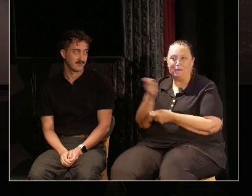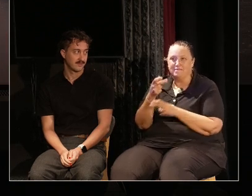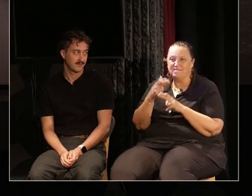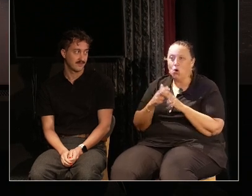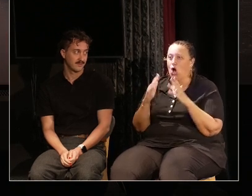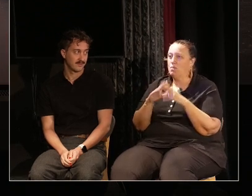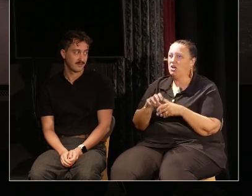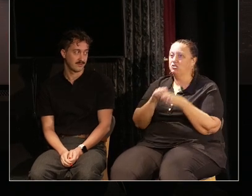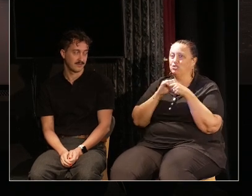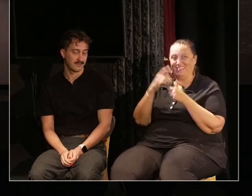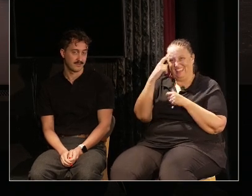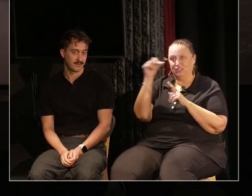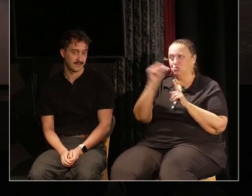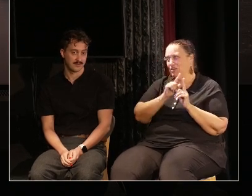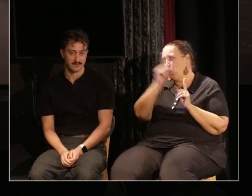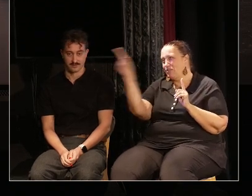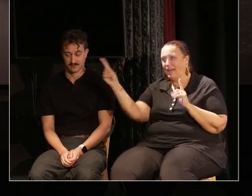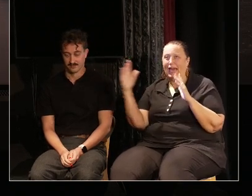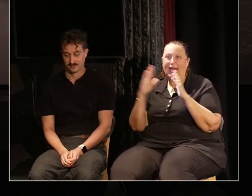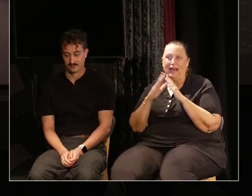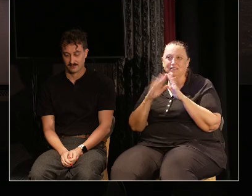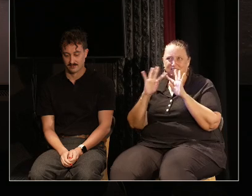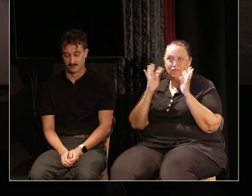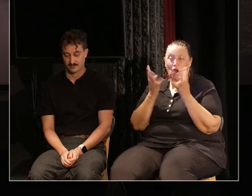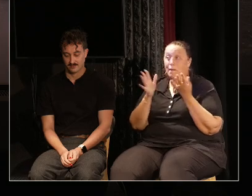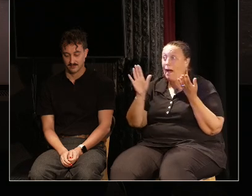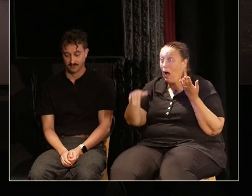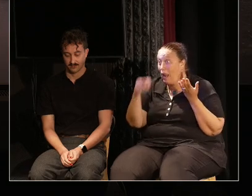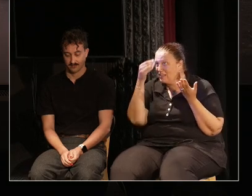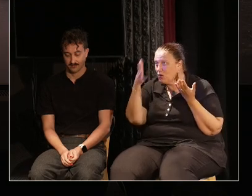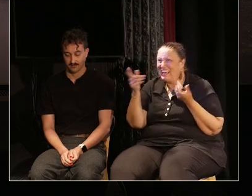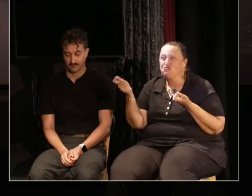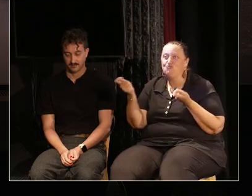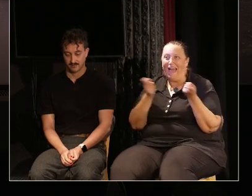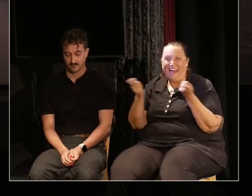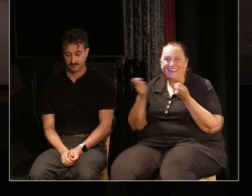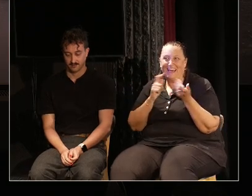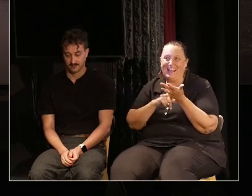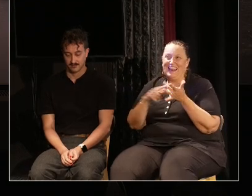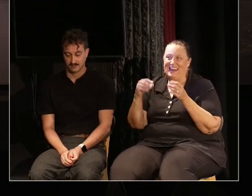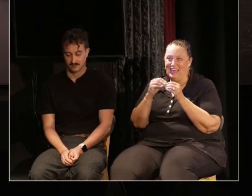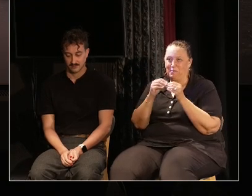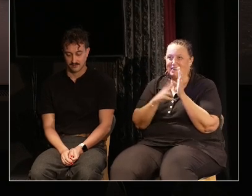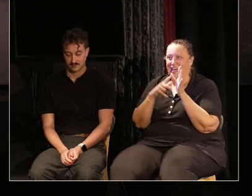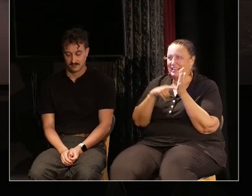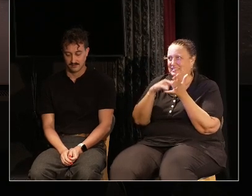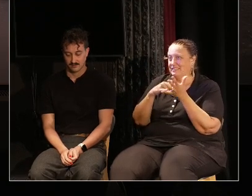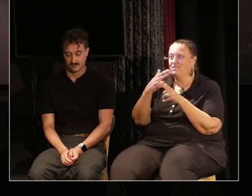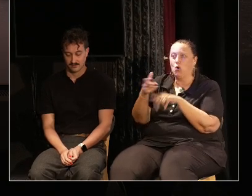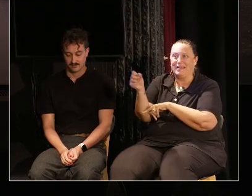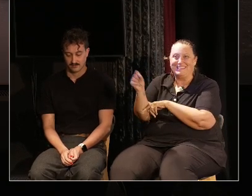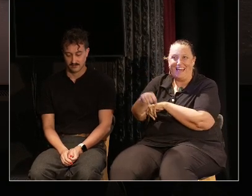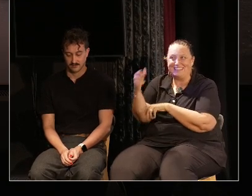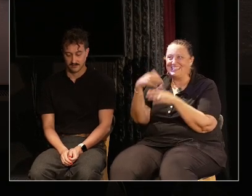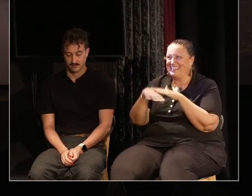road at the Housing Forum, but relevantly tonight, he ran the Lib Nats for Yes in the